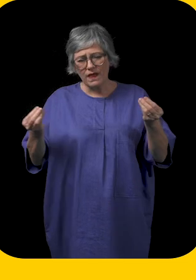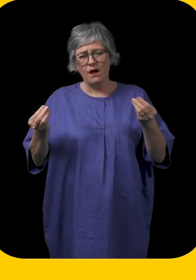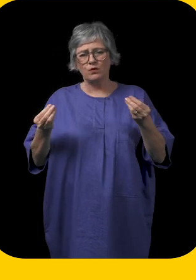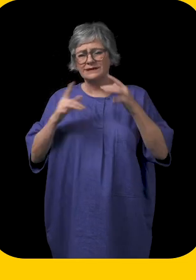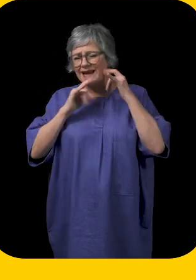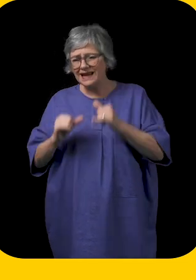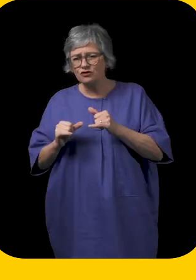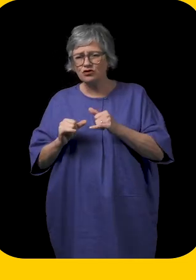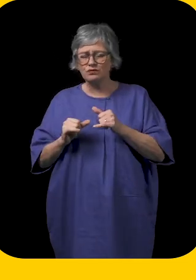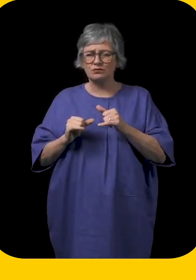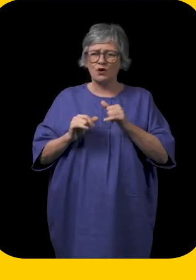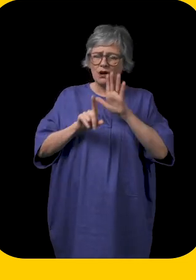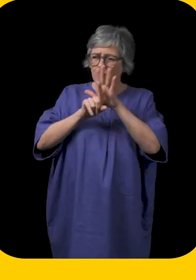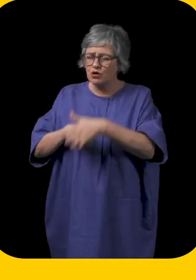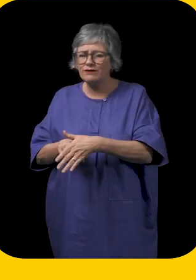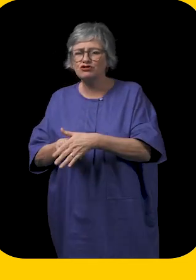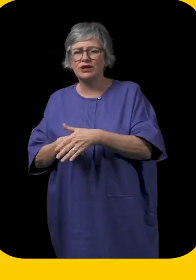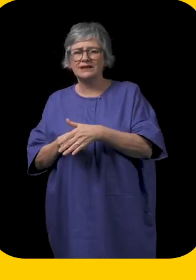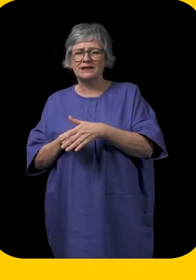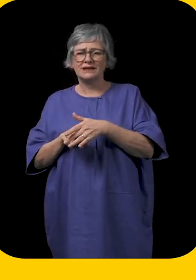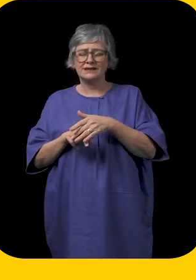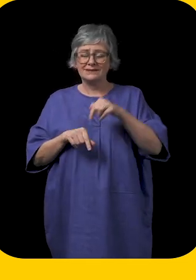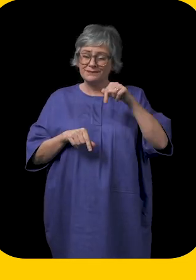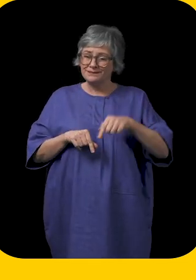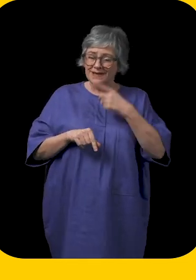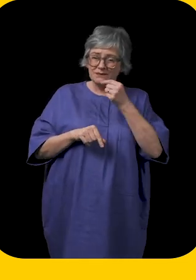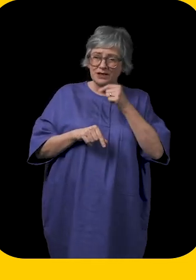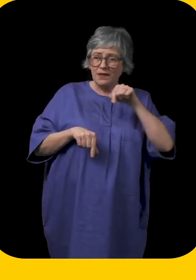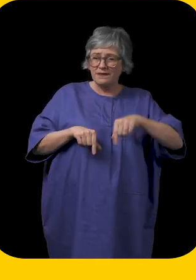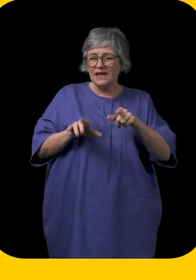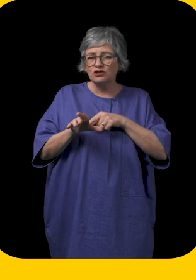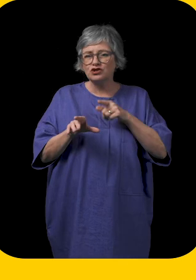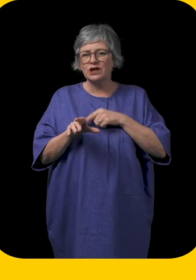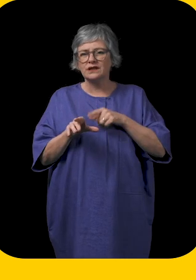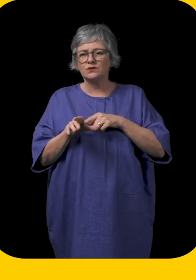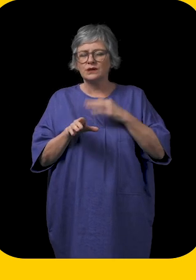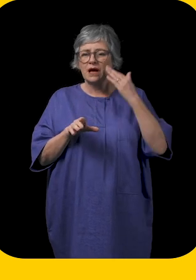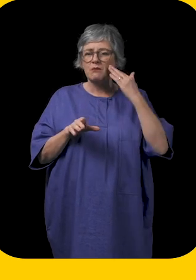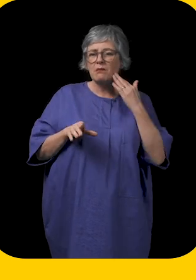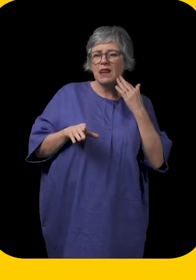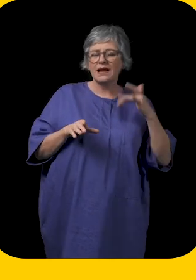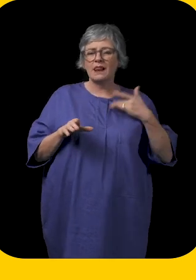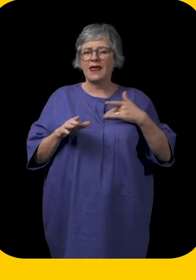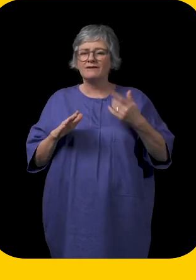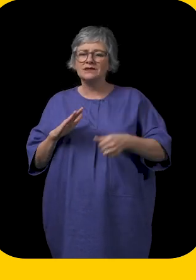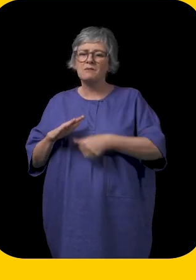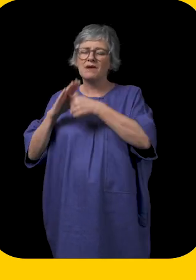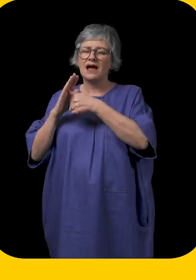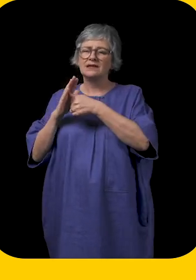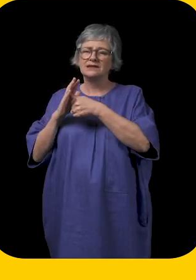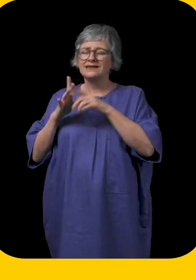their lives without hatred or persecution of oppression, and especially this year in terms